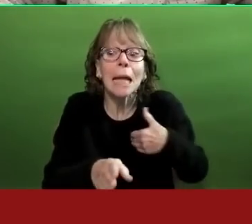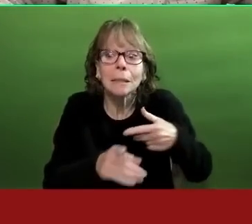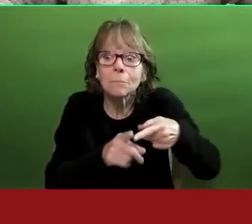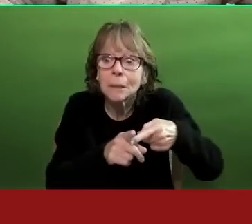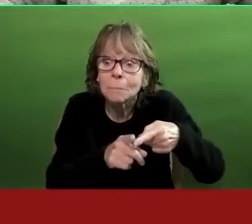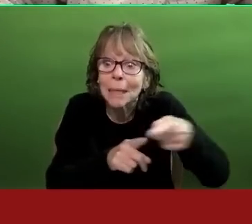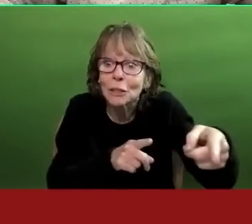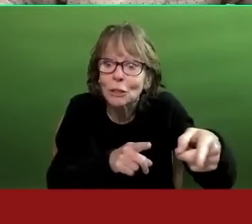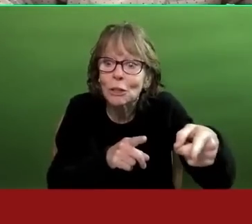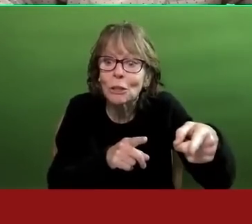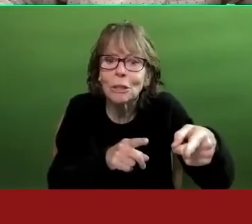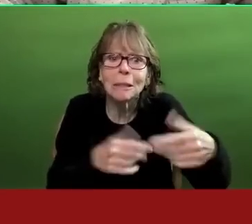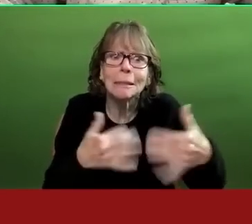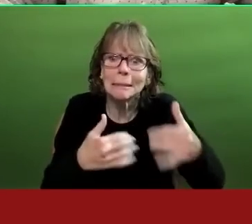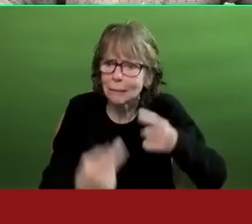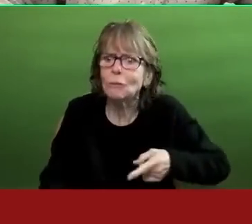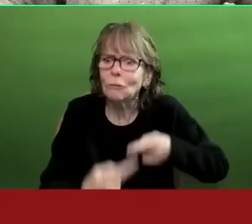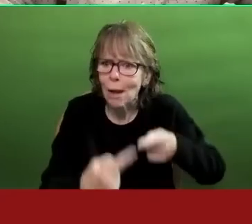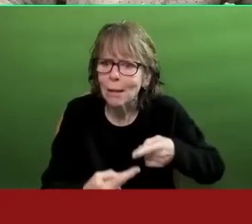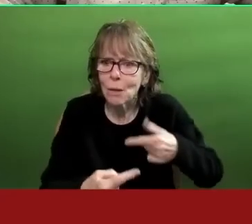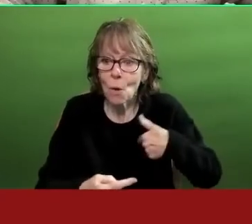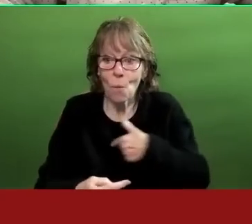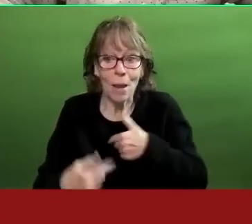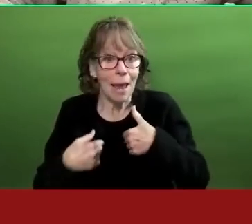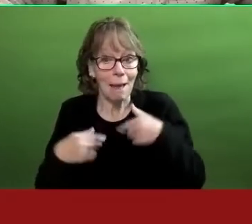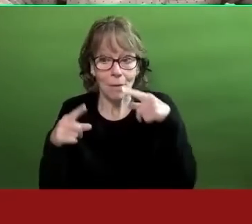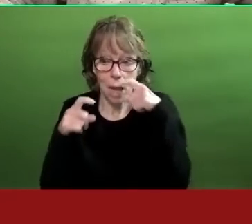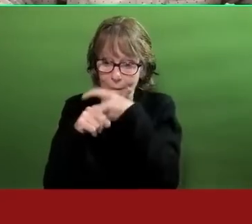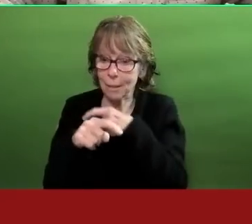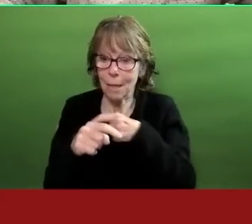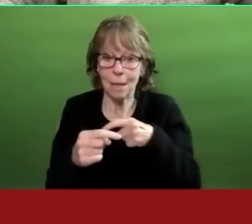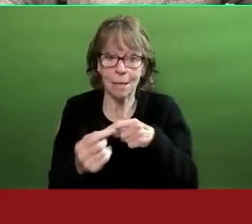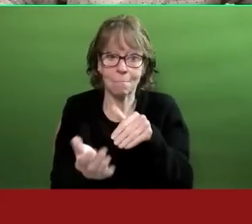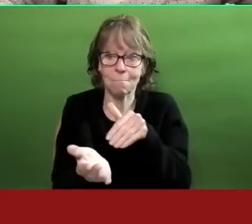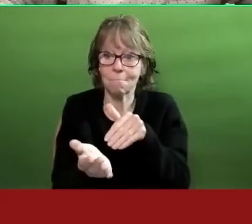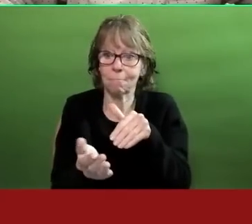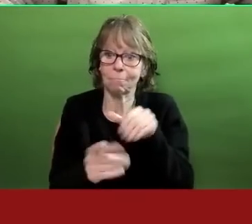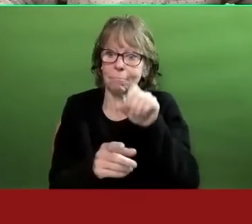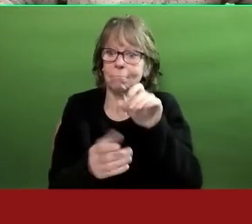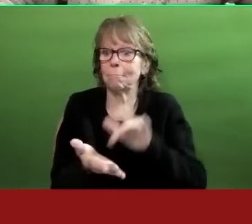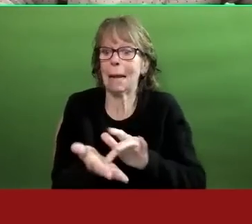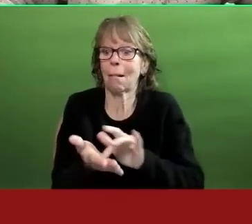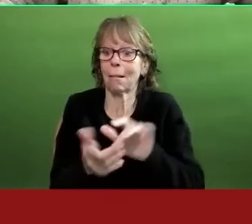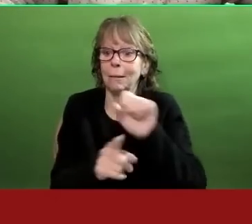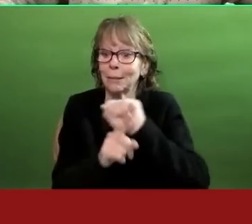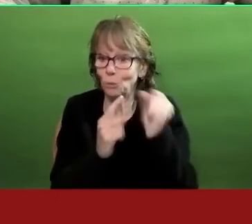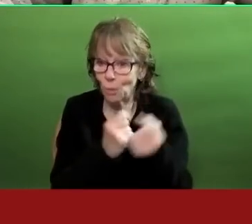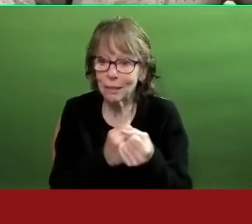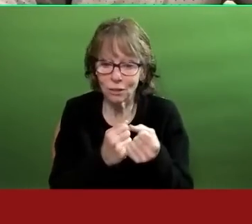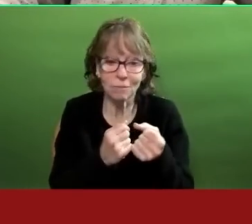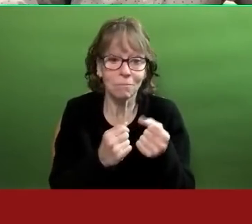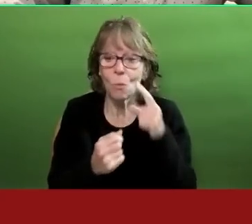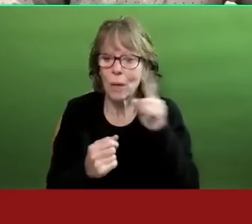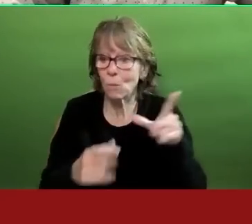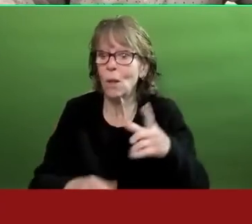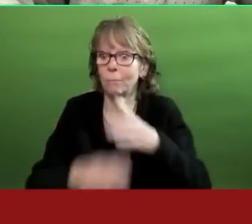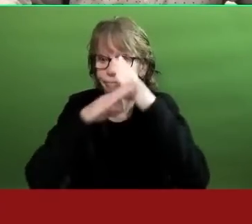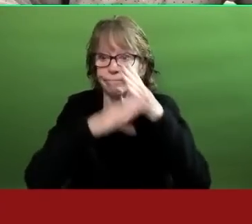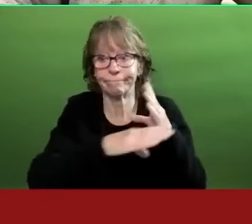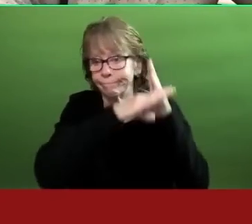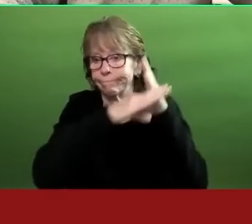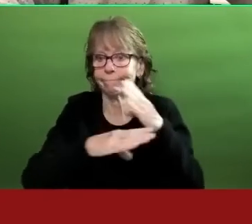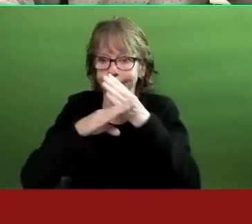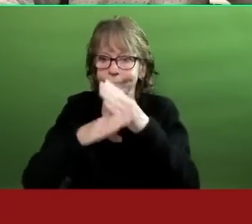medical histories or disabilities, you run into barriers, similar to what Shane was talking about. Next